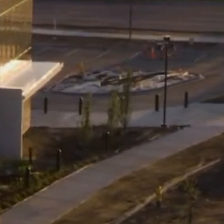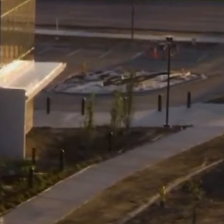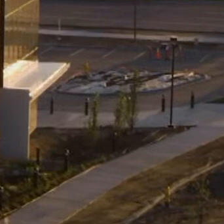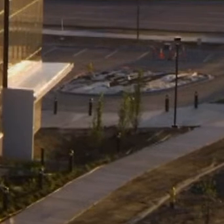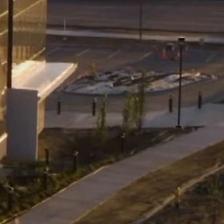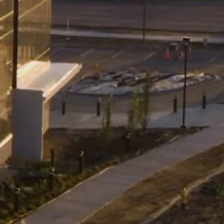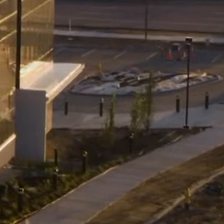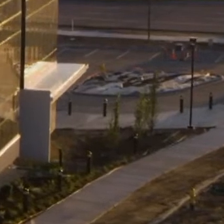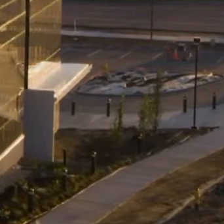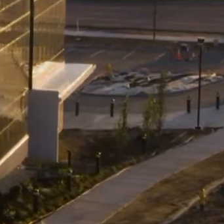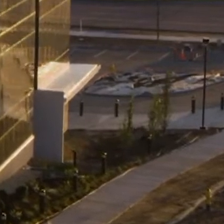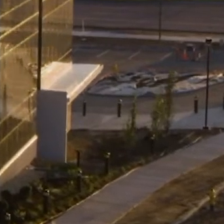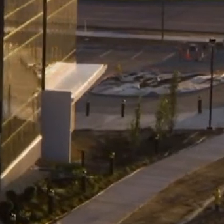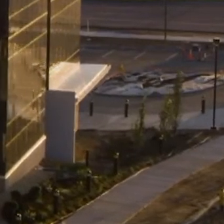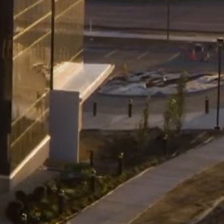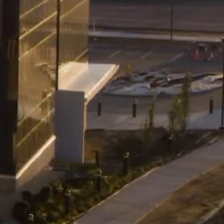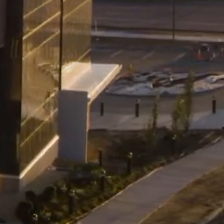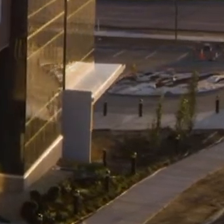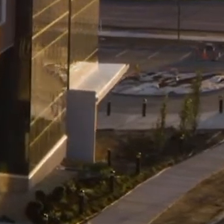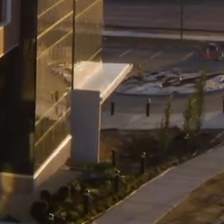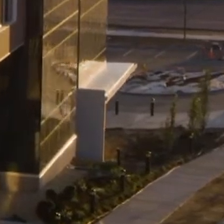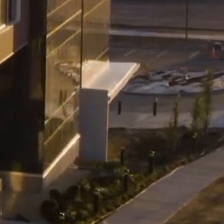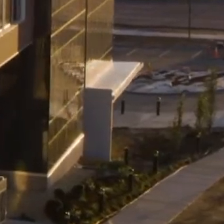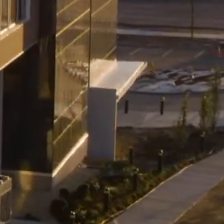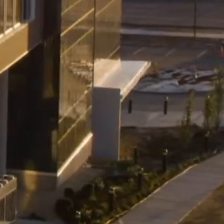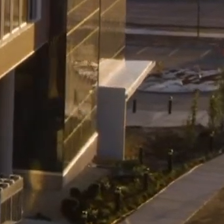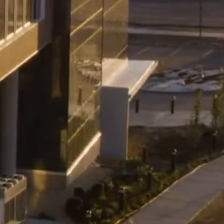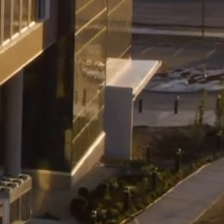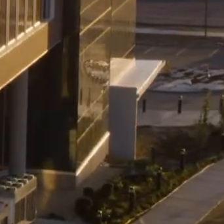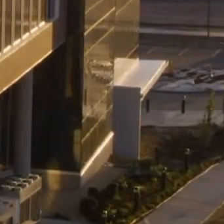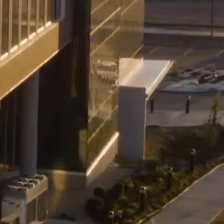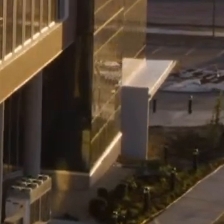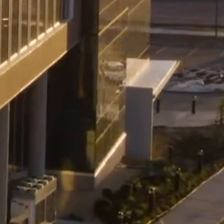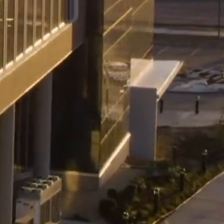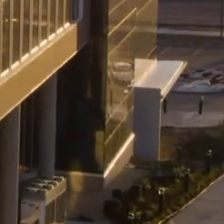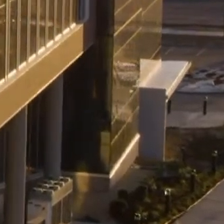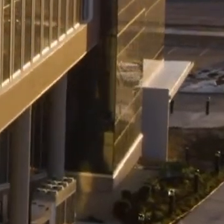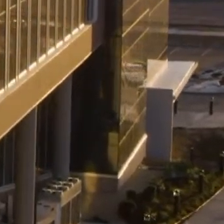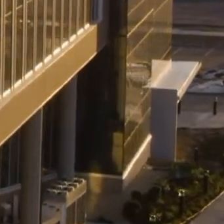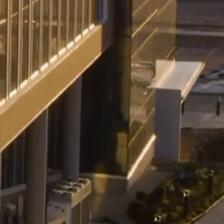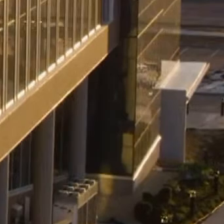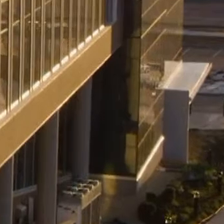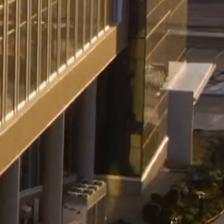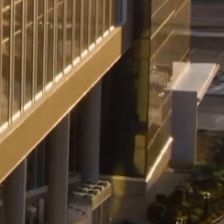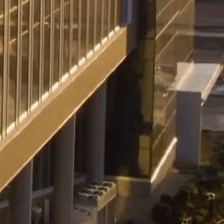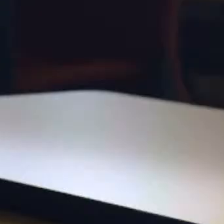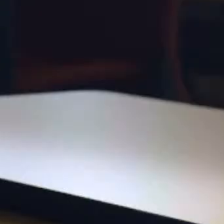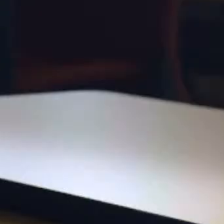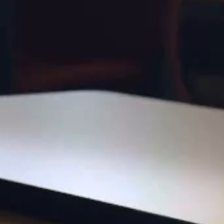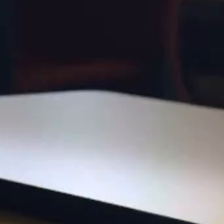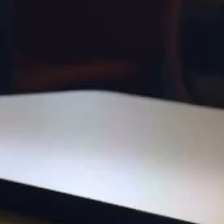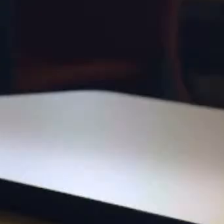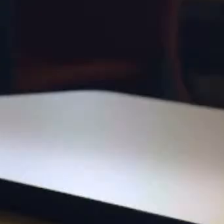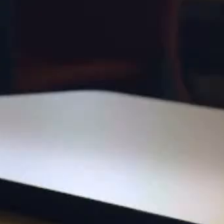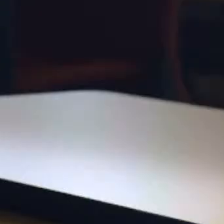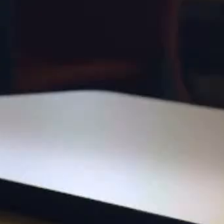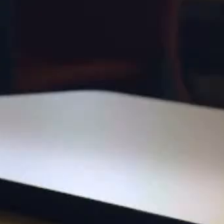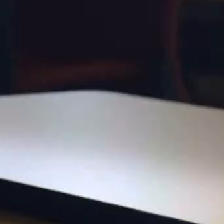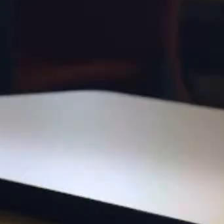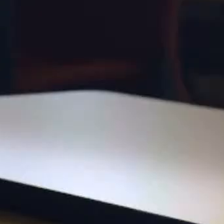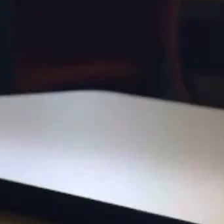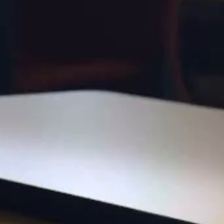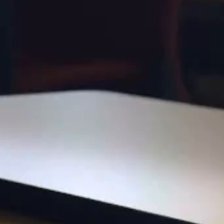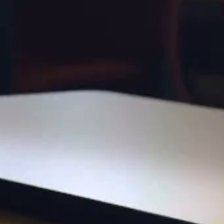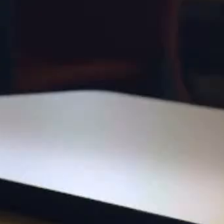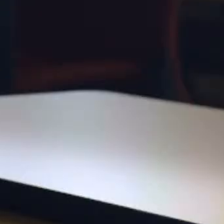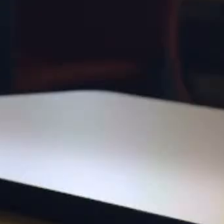those resources. Once the sports medicine component was added to the project, it became clear that